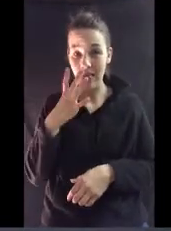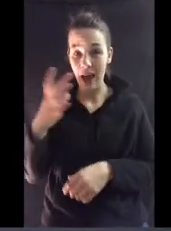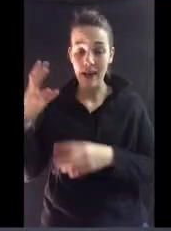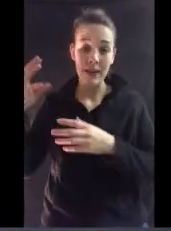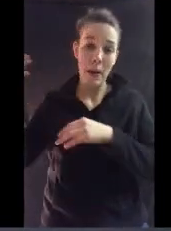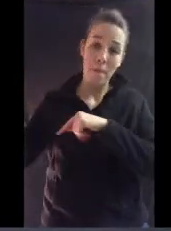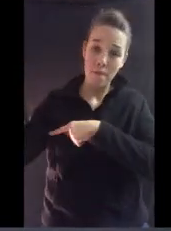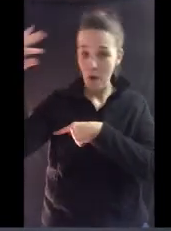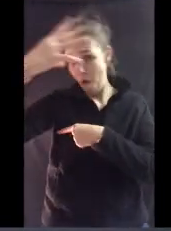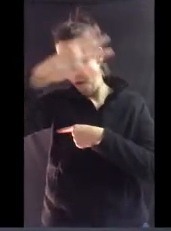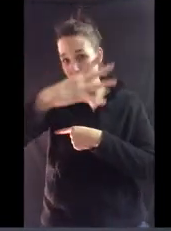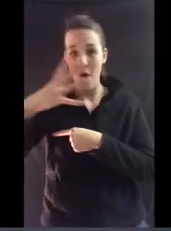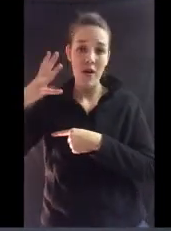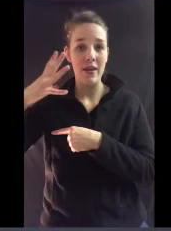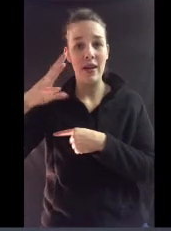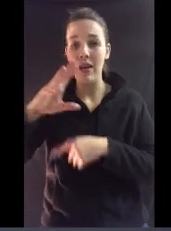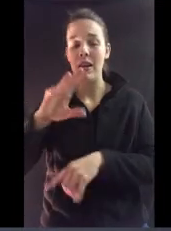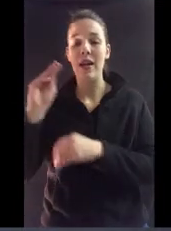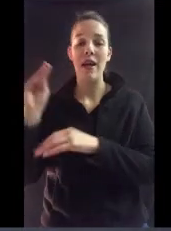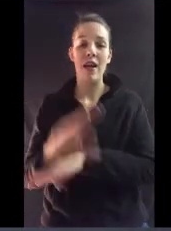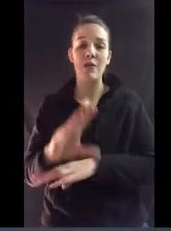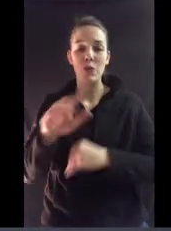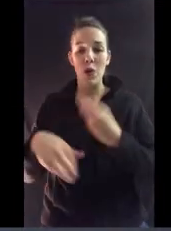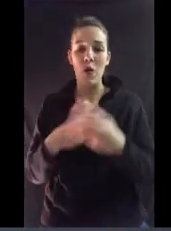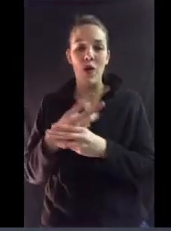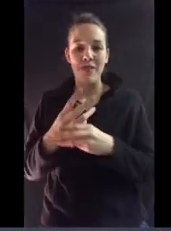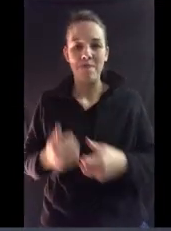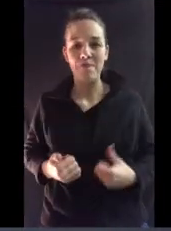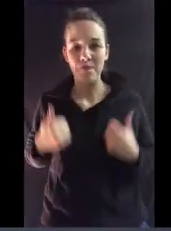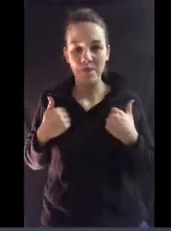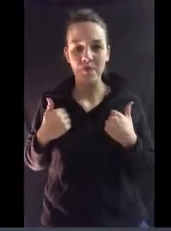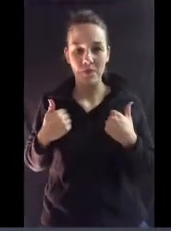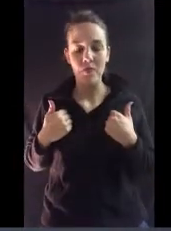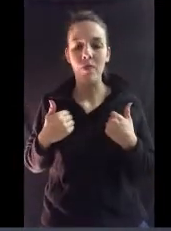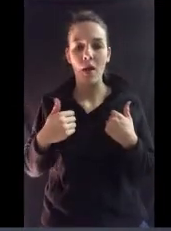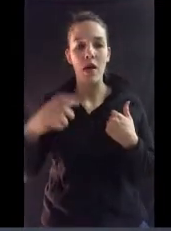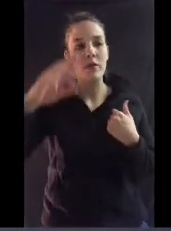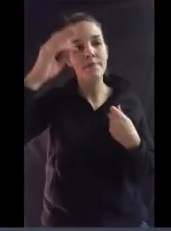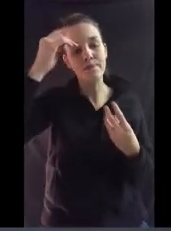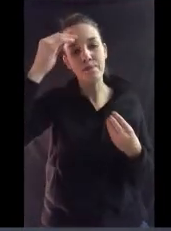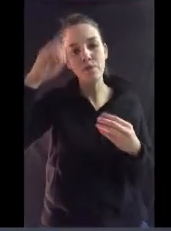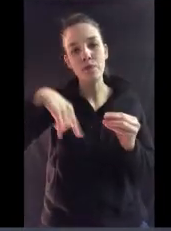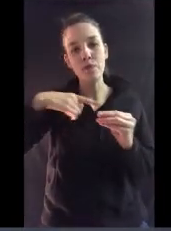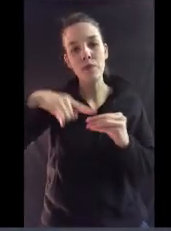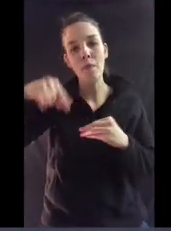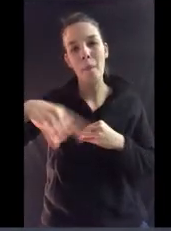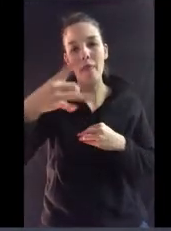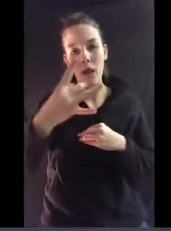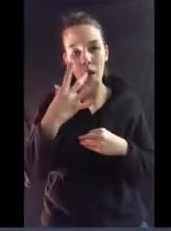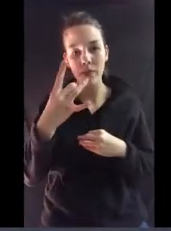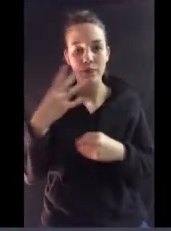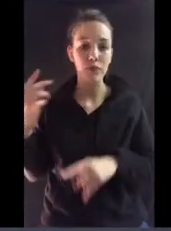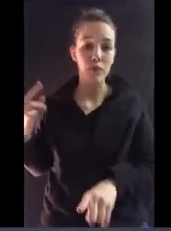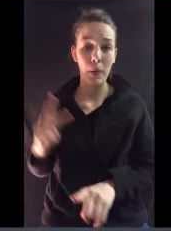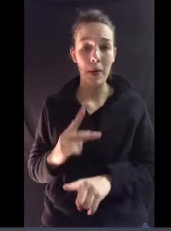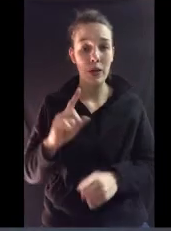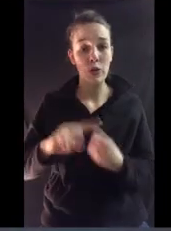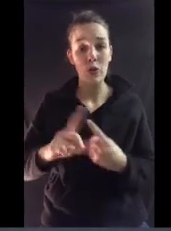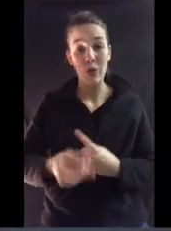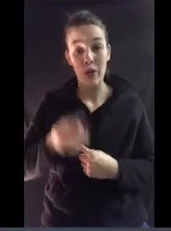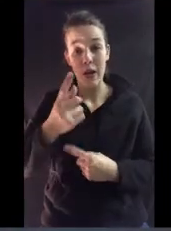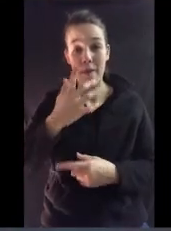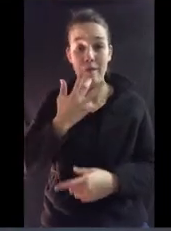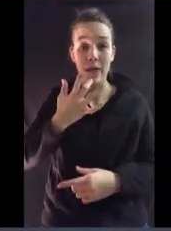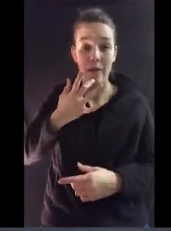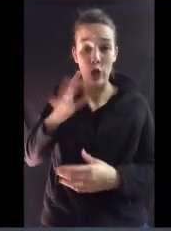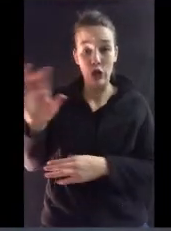when we think about God's light that comes pouring into our world and into our lives? Now, I thought about this light, and I